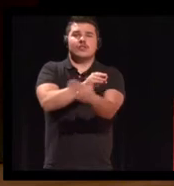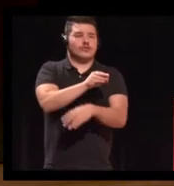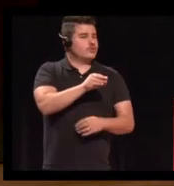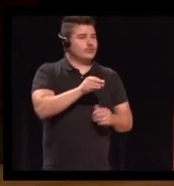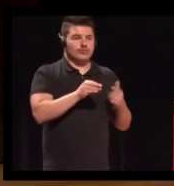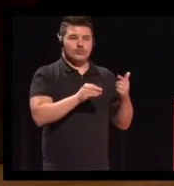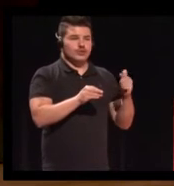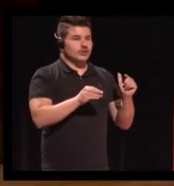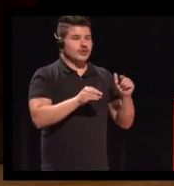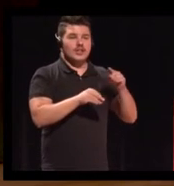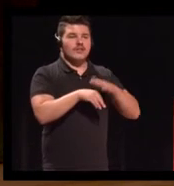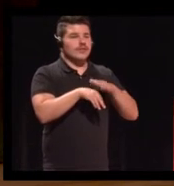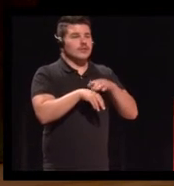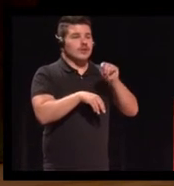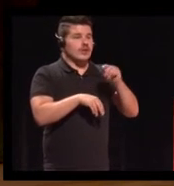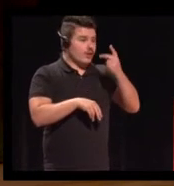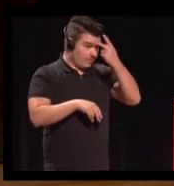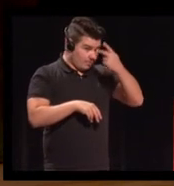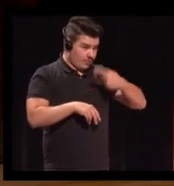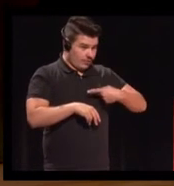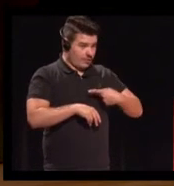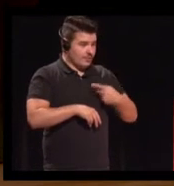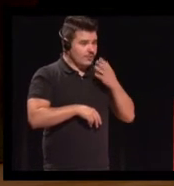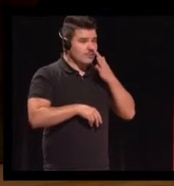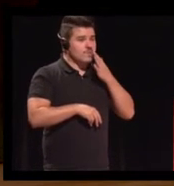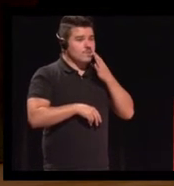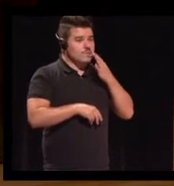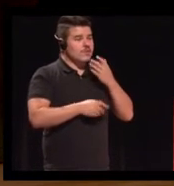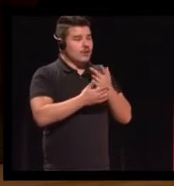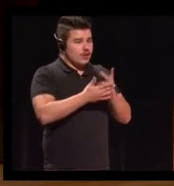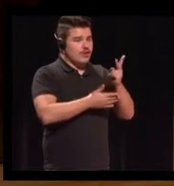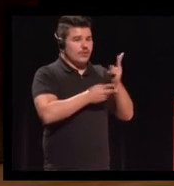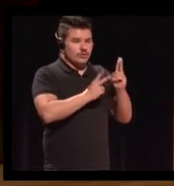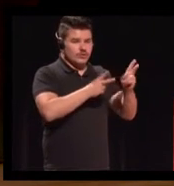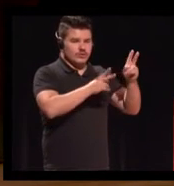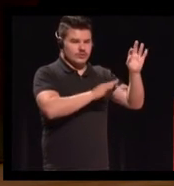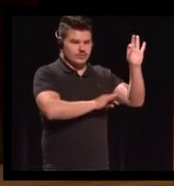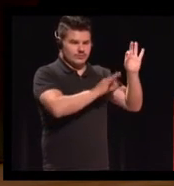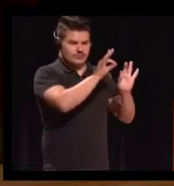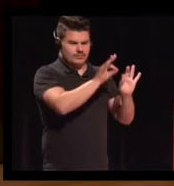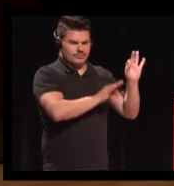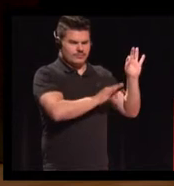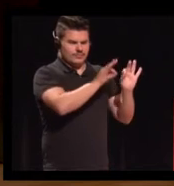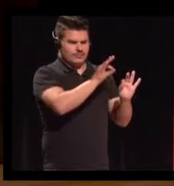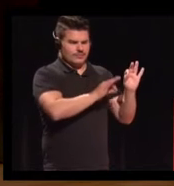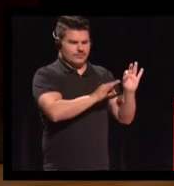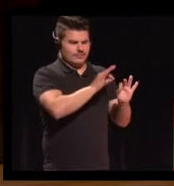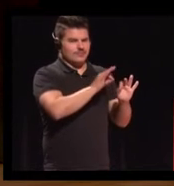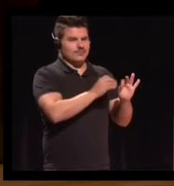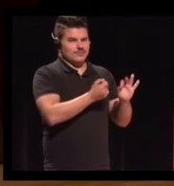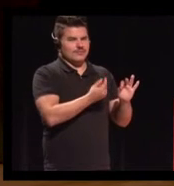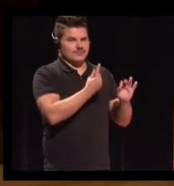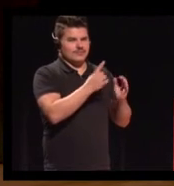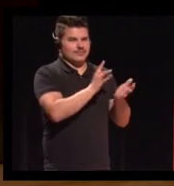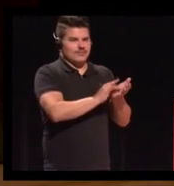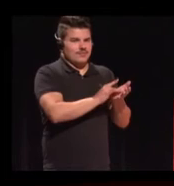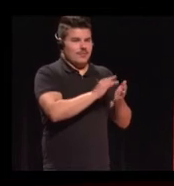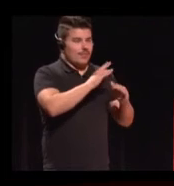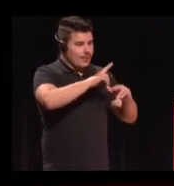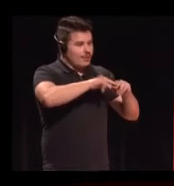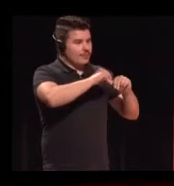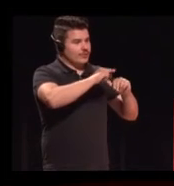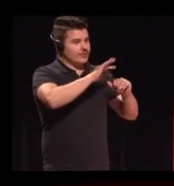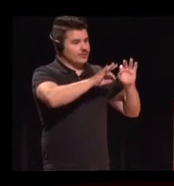liking, to continue the portrait. And that's why this portrait is so intriguing and so